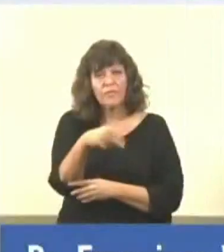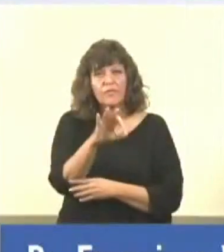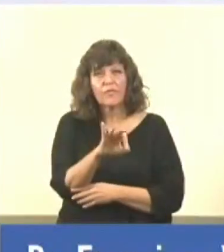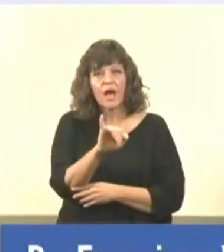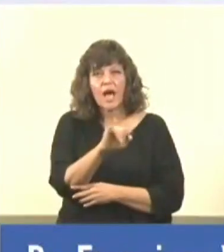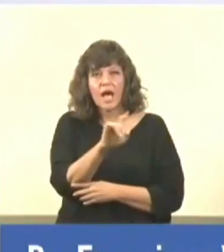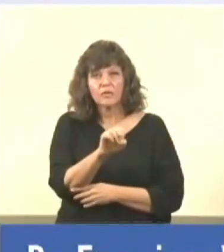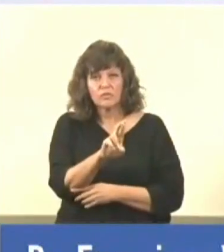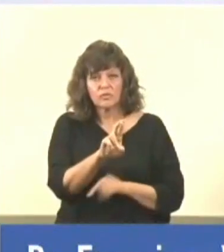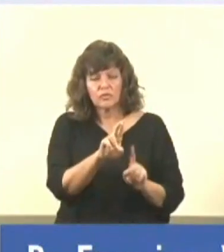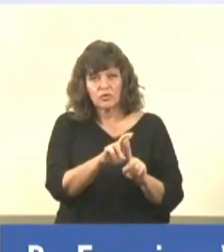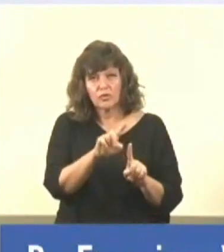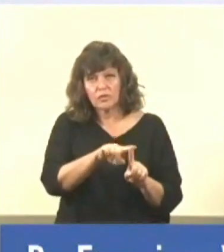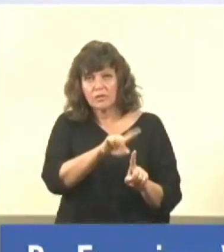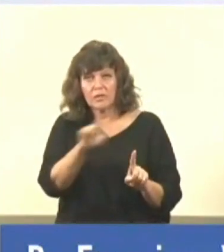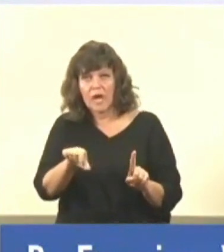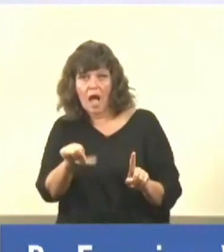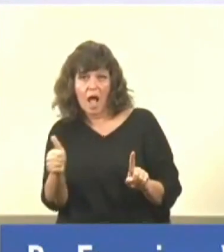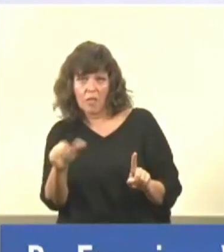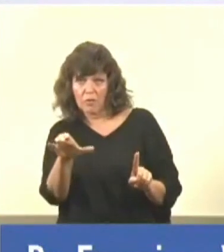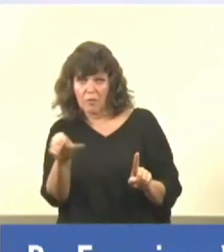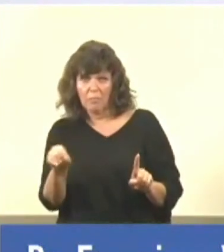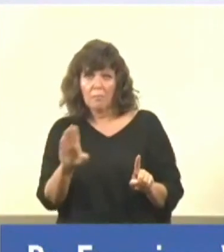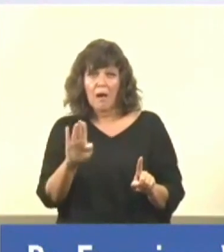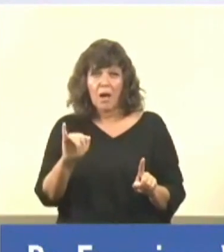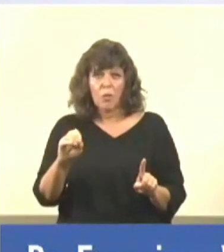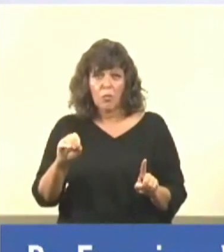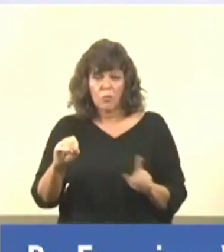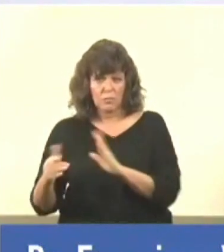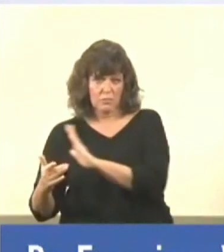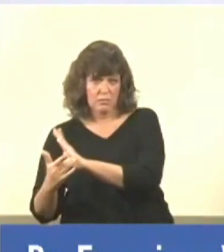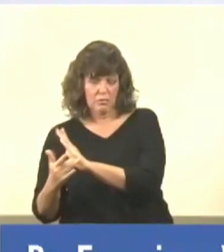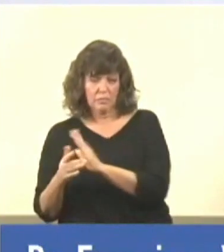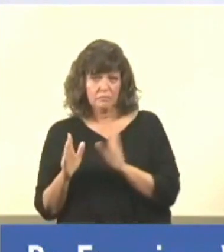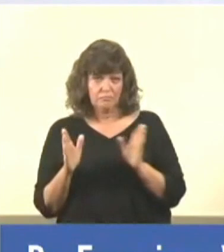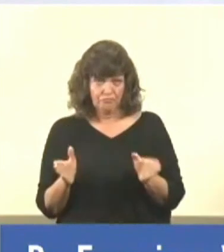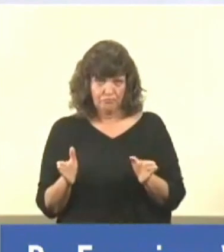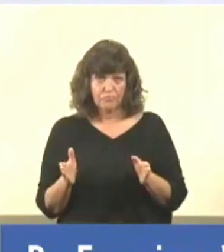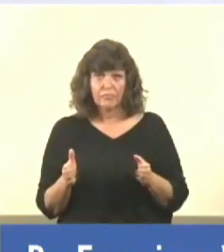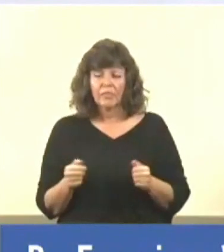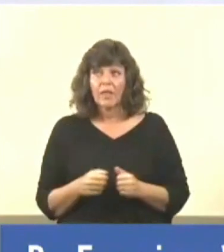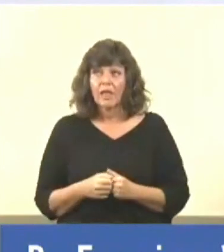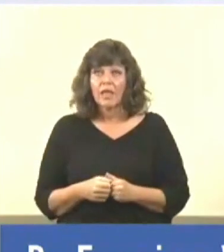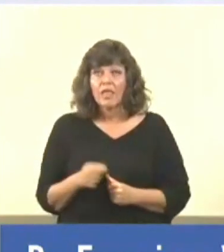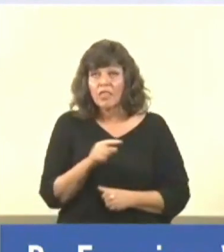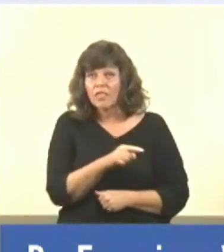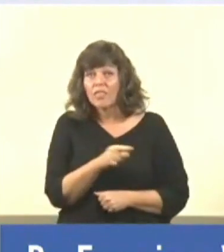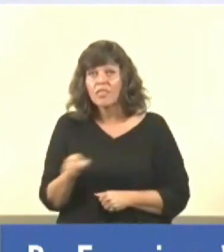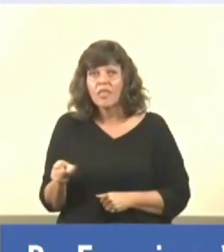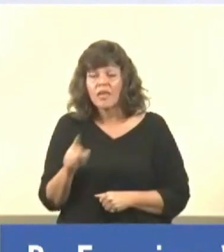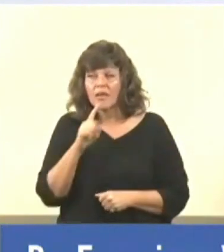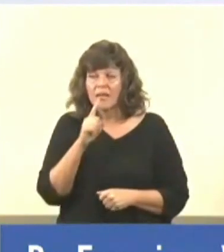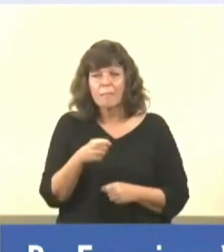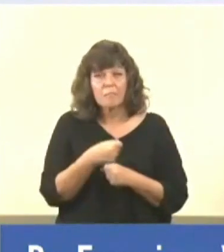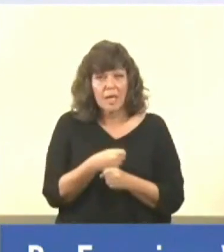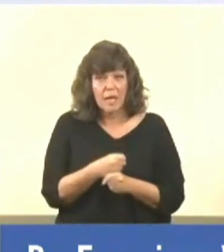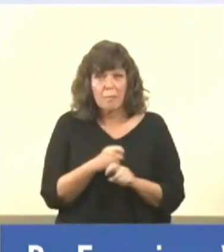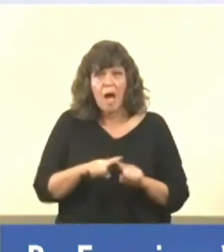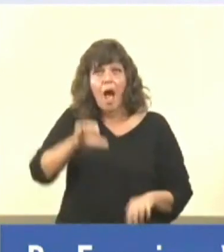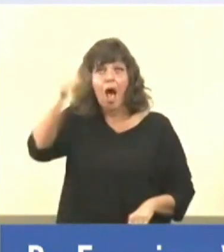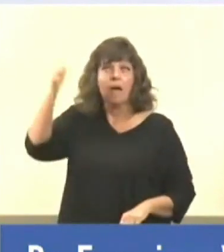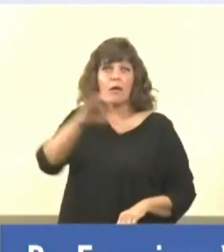And we do know that there are approximately